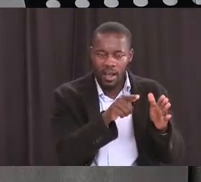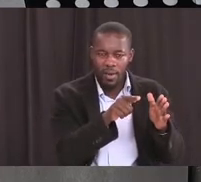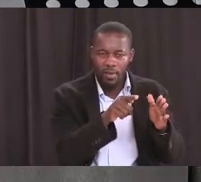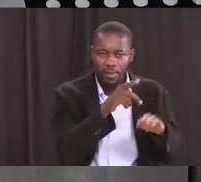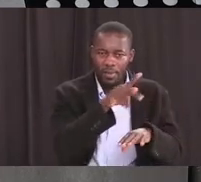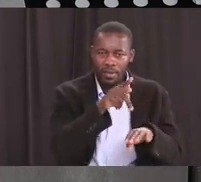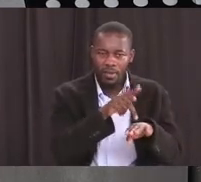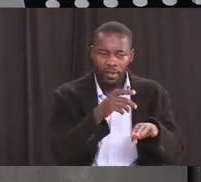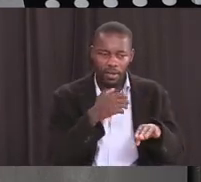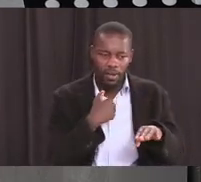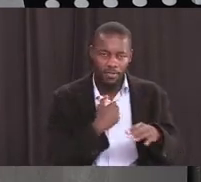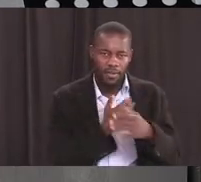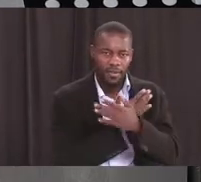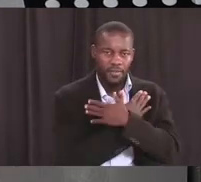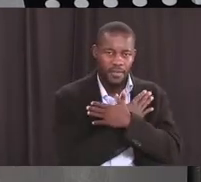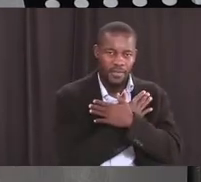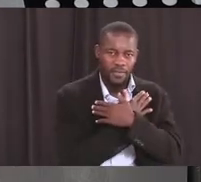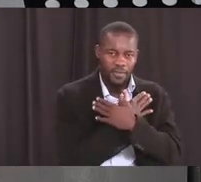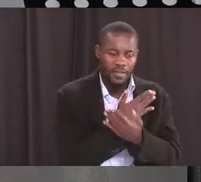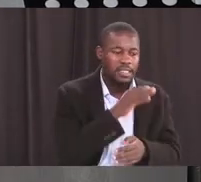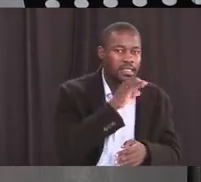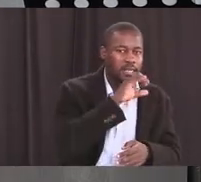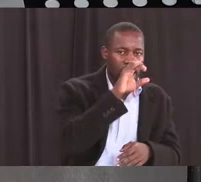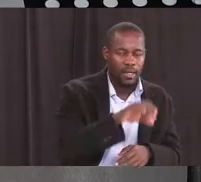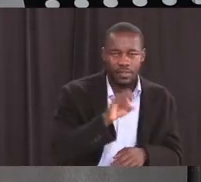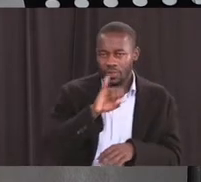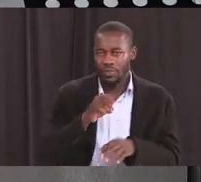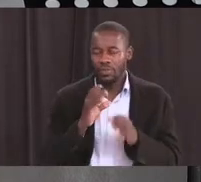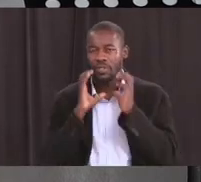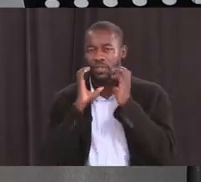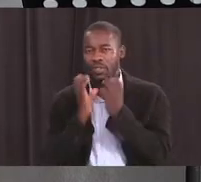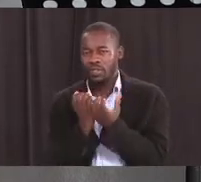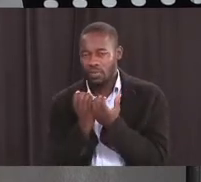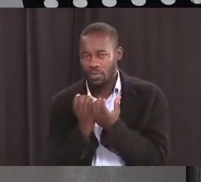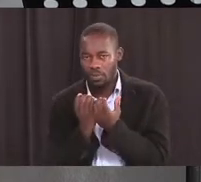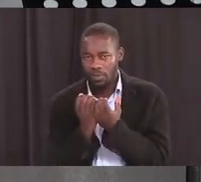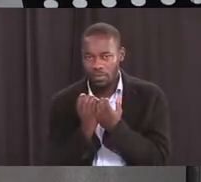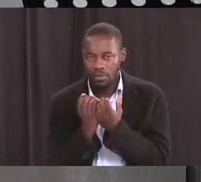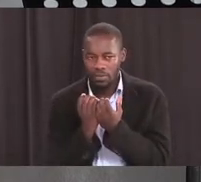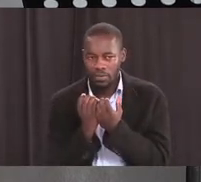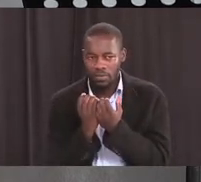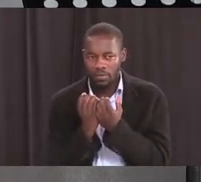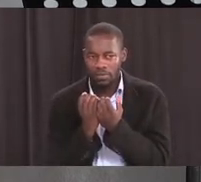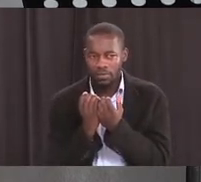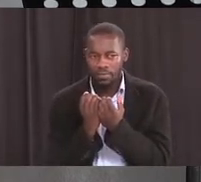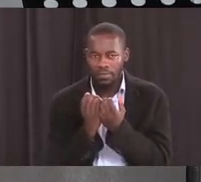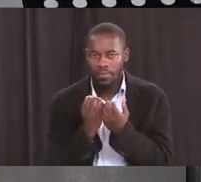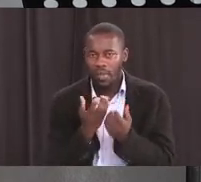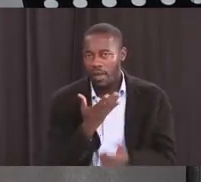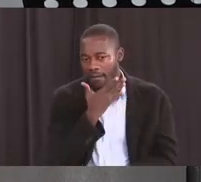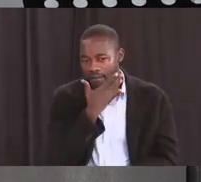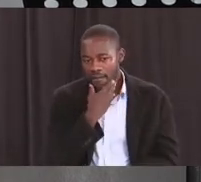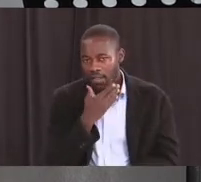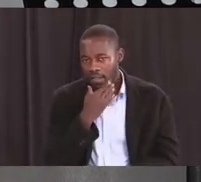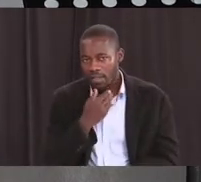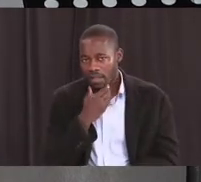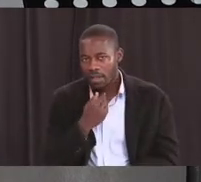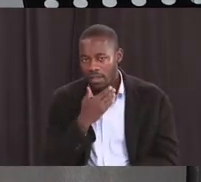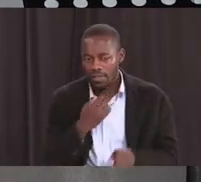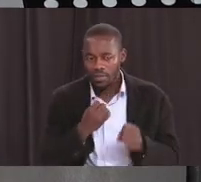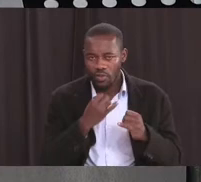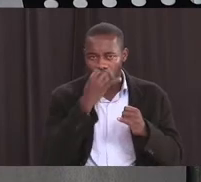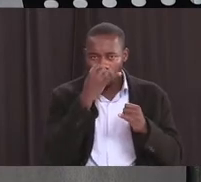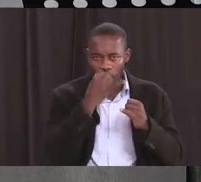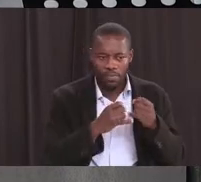mother and pagan father. And for whatever reason, probably because his father prevented it, Timothy